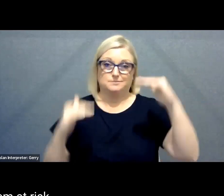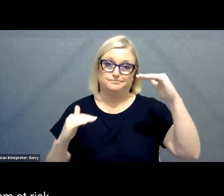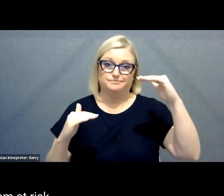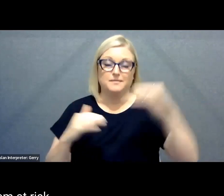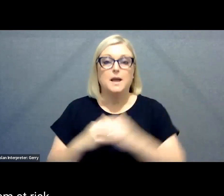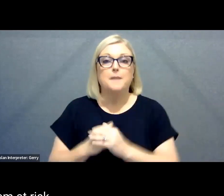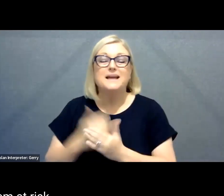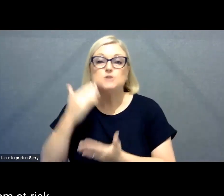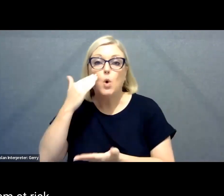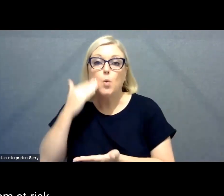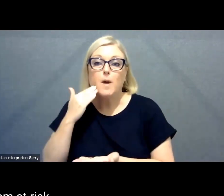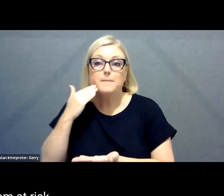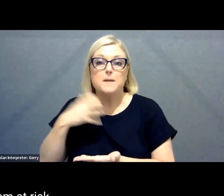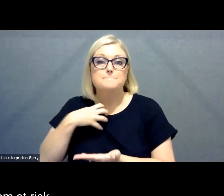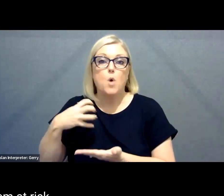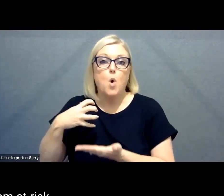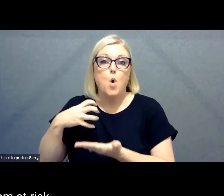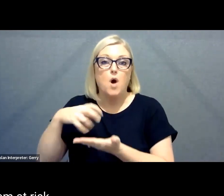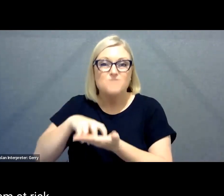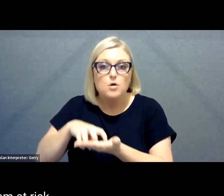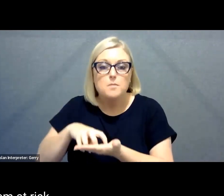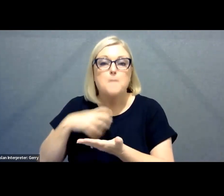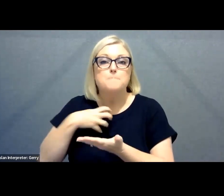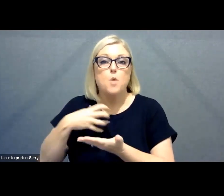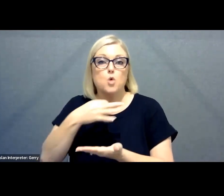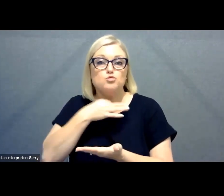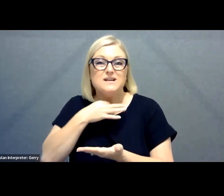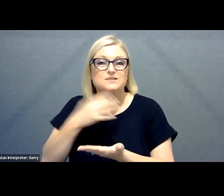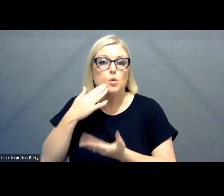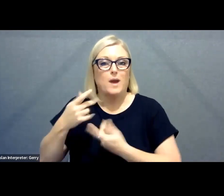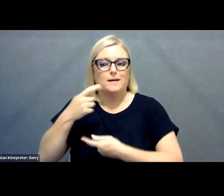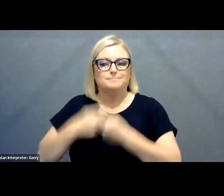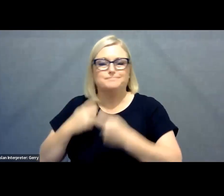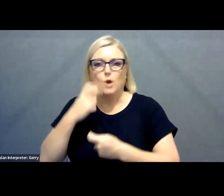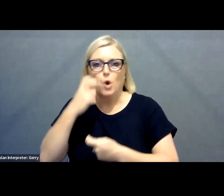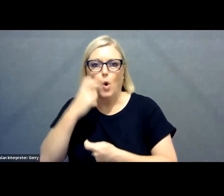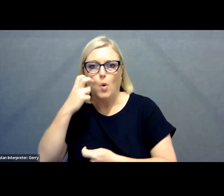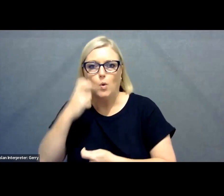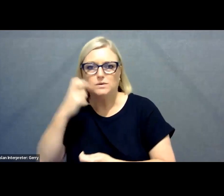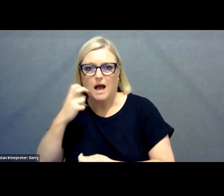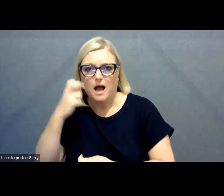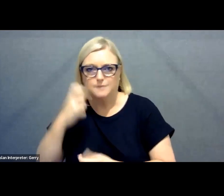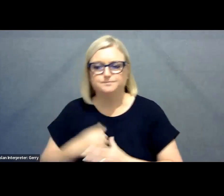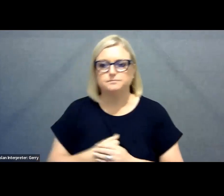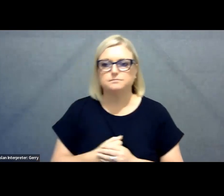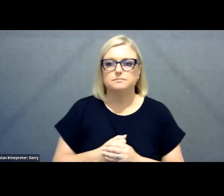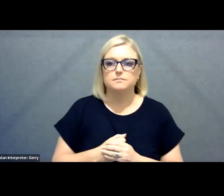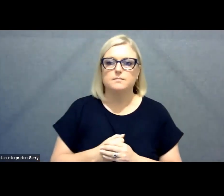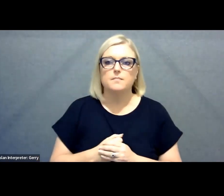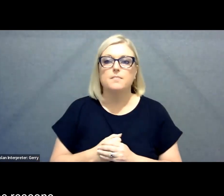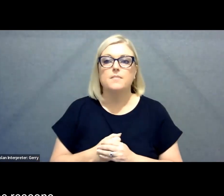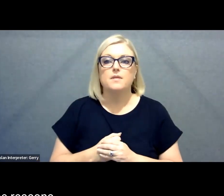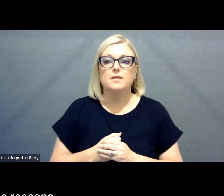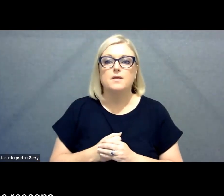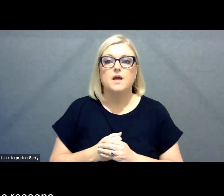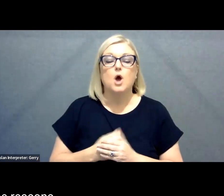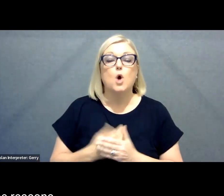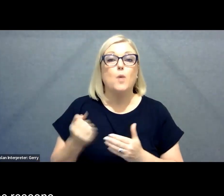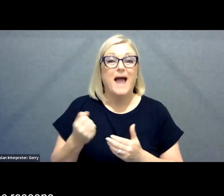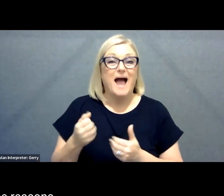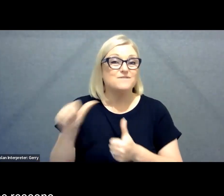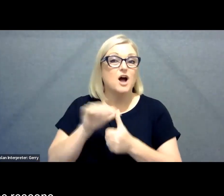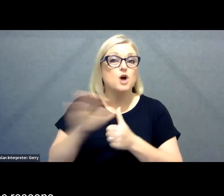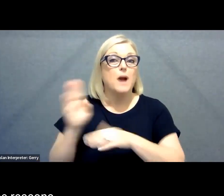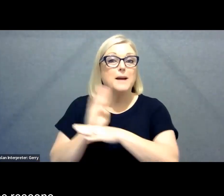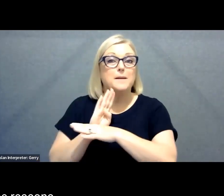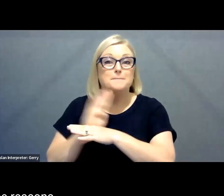well-being and puts them at risk, particularly as they age. With an amazing panel today to explore the reasons